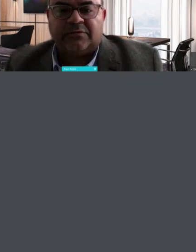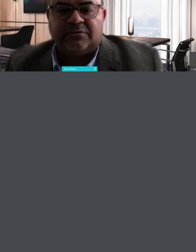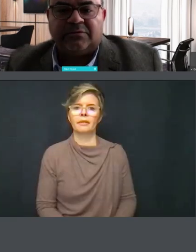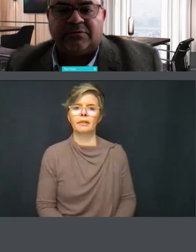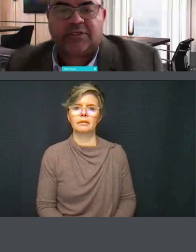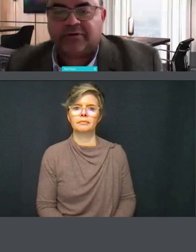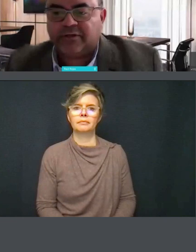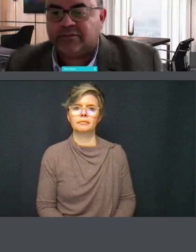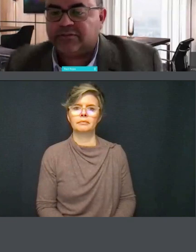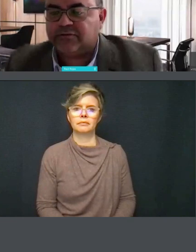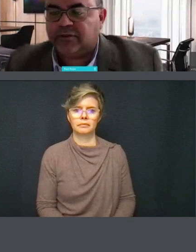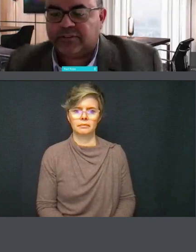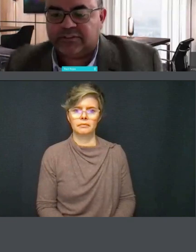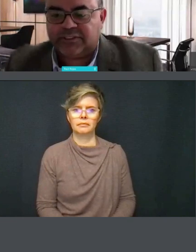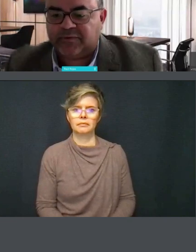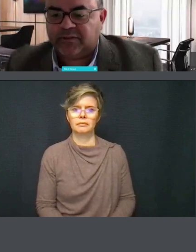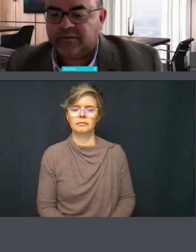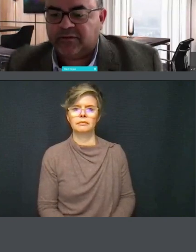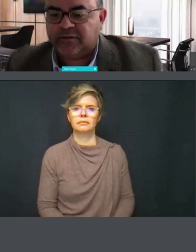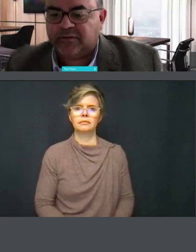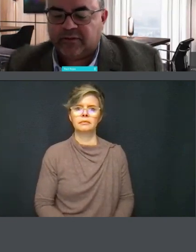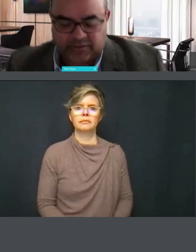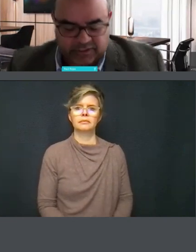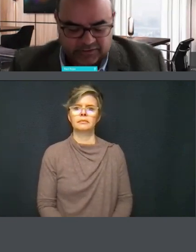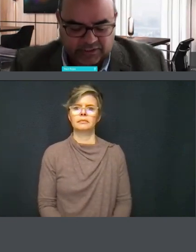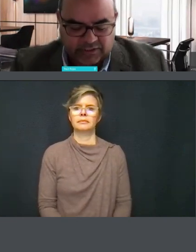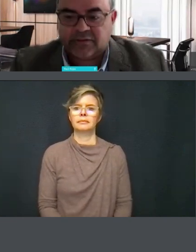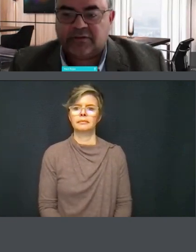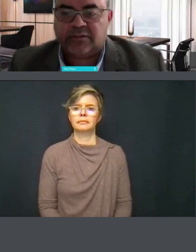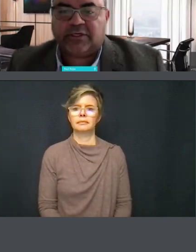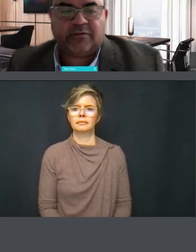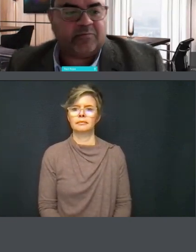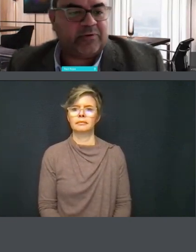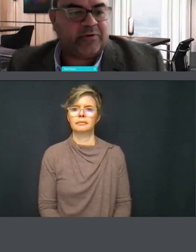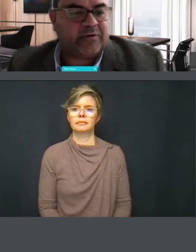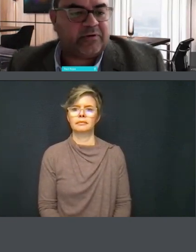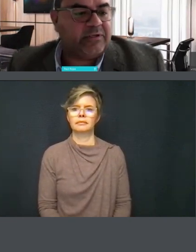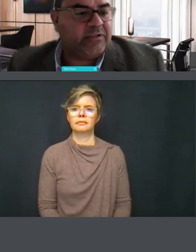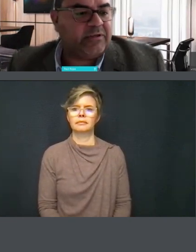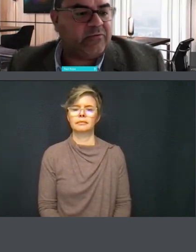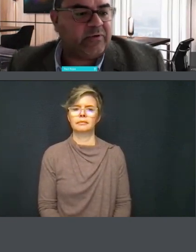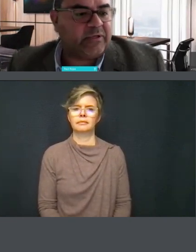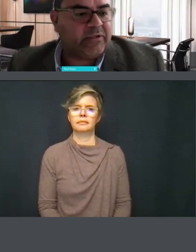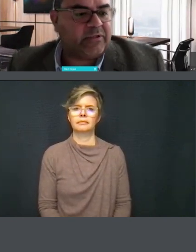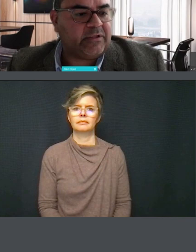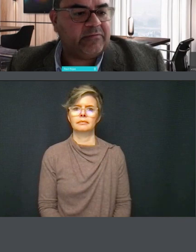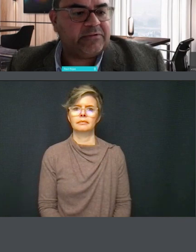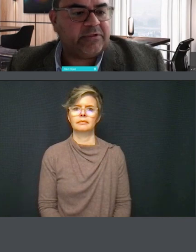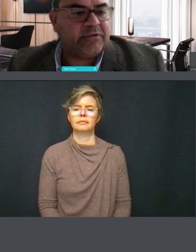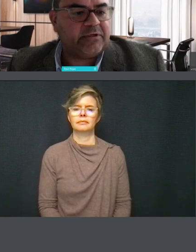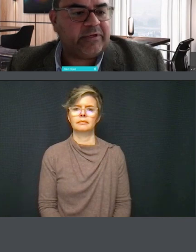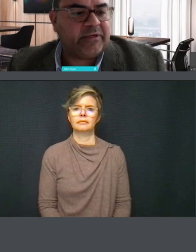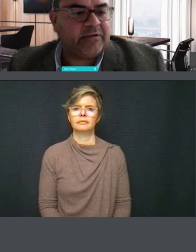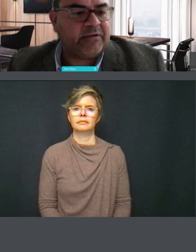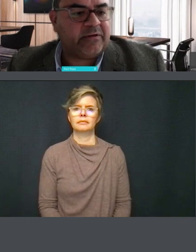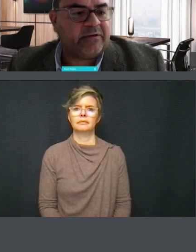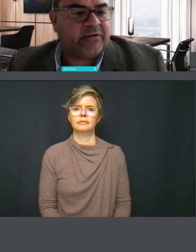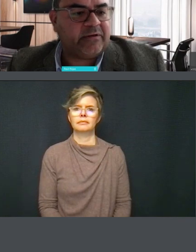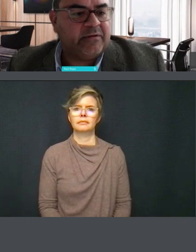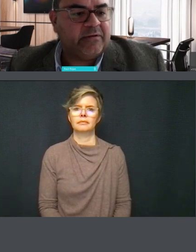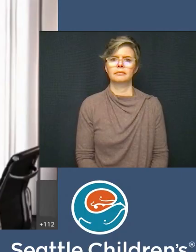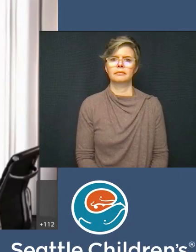I'll go ahead and stop sharing just so y'all can see me. Yes, I can tell you the title of the book really quickly. I'm just gonna look at